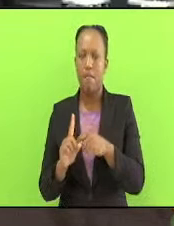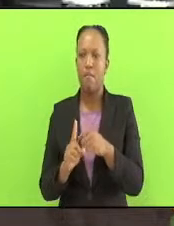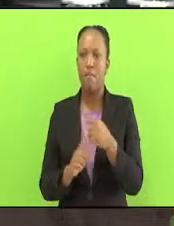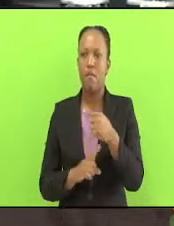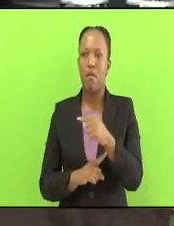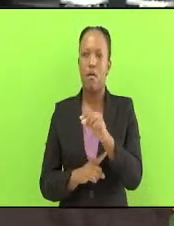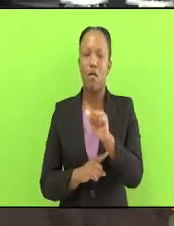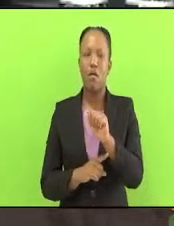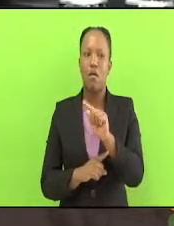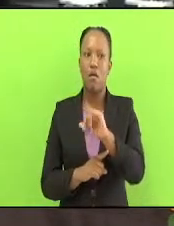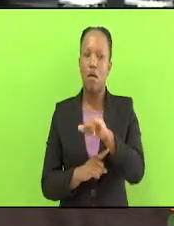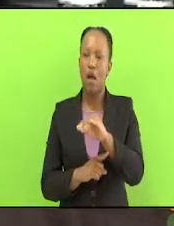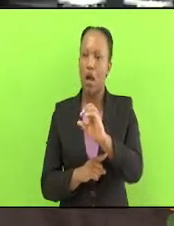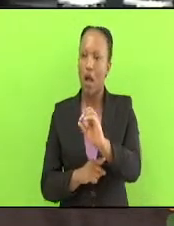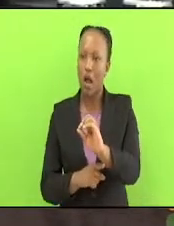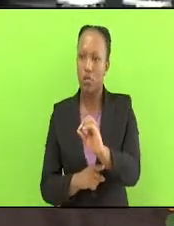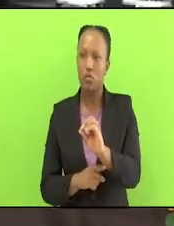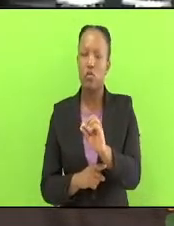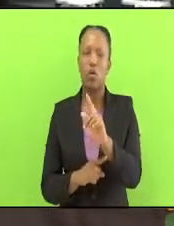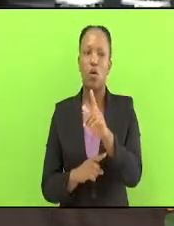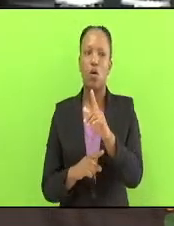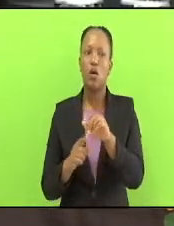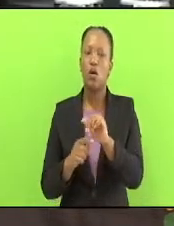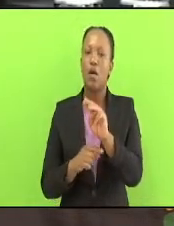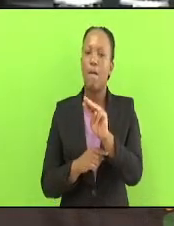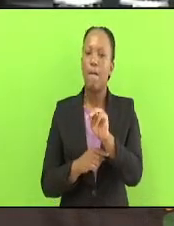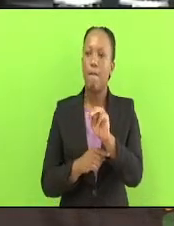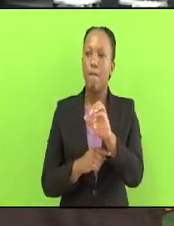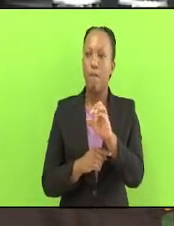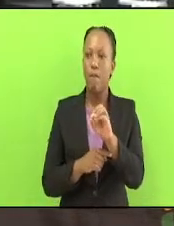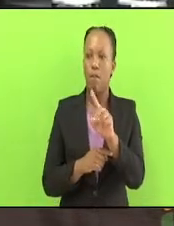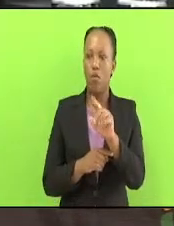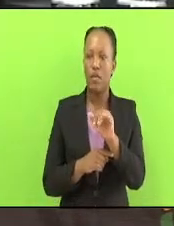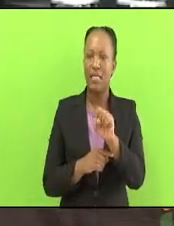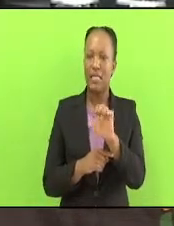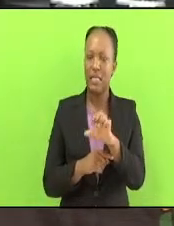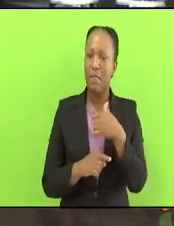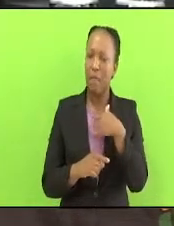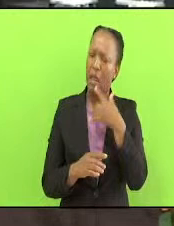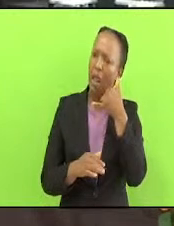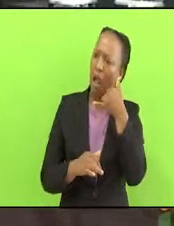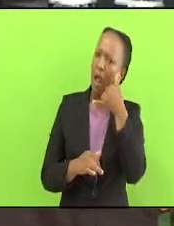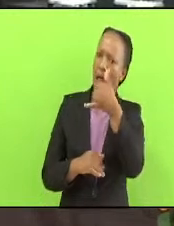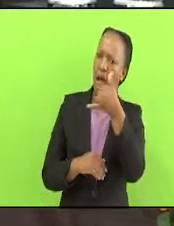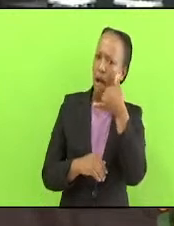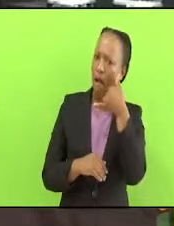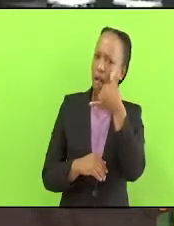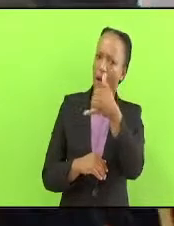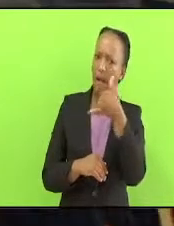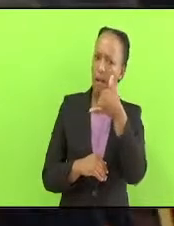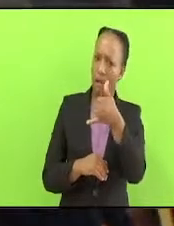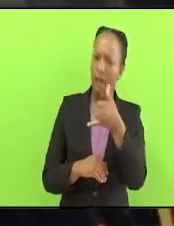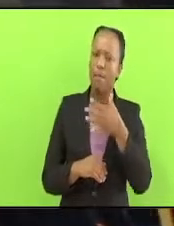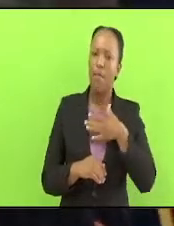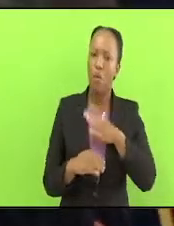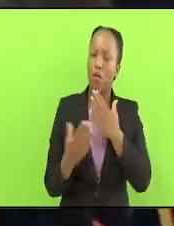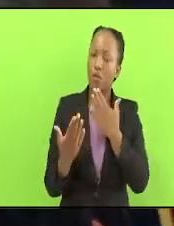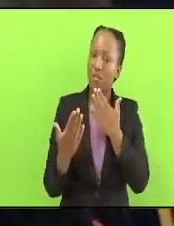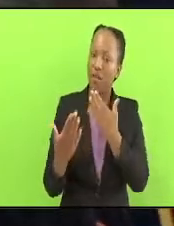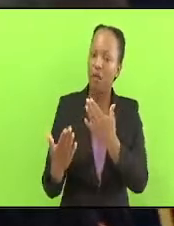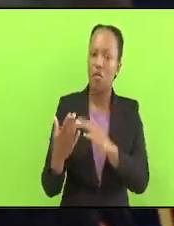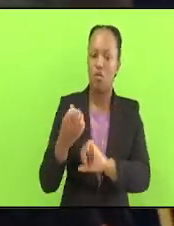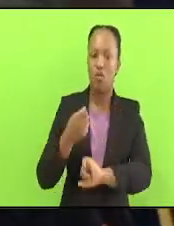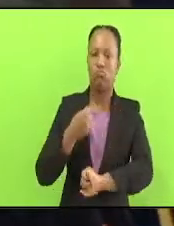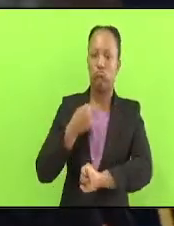other members, I used to contact them at night asking for assistance And in public, I would like to thank you for your